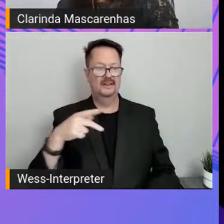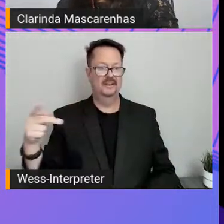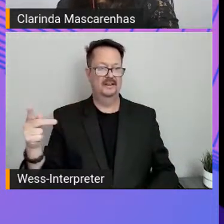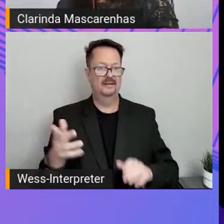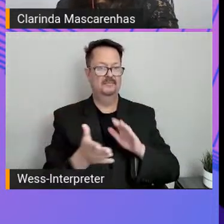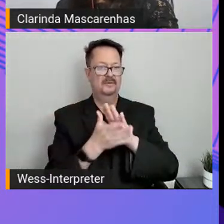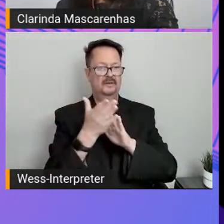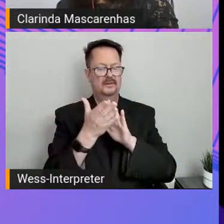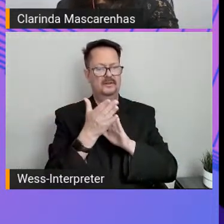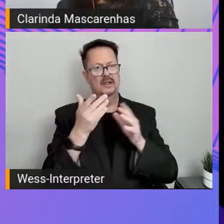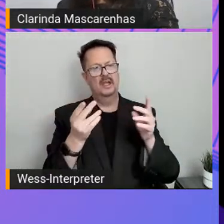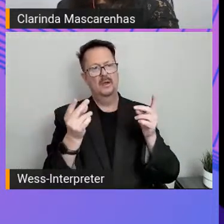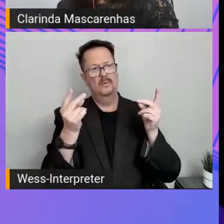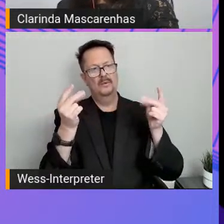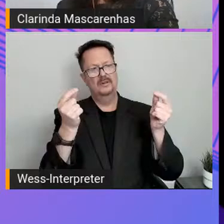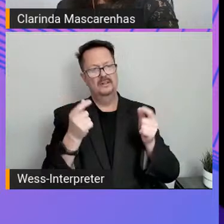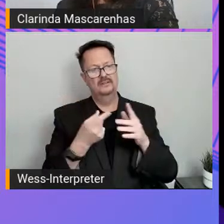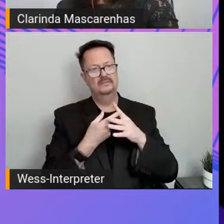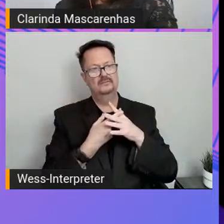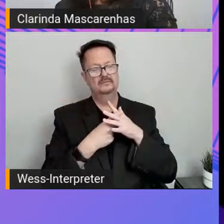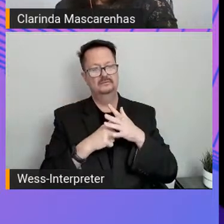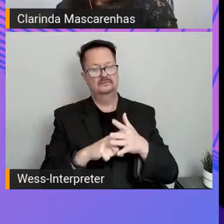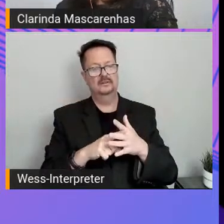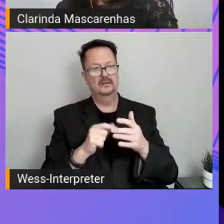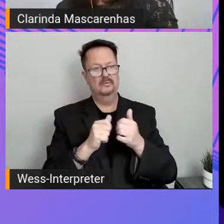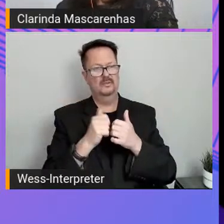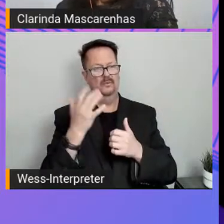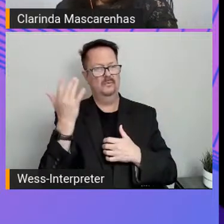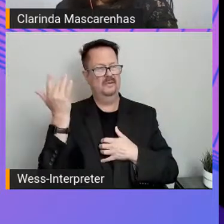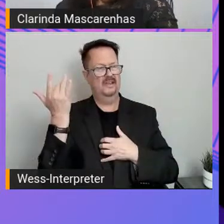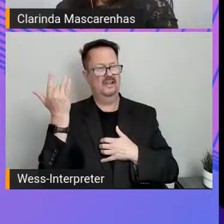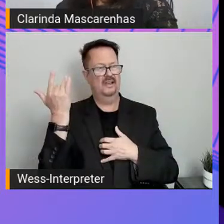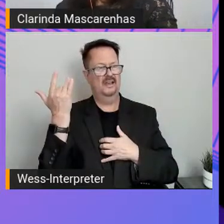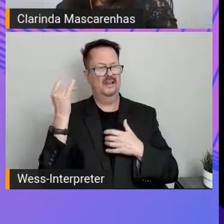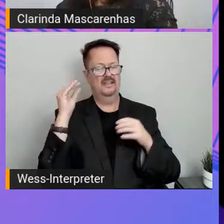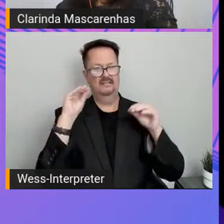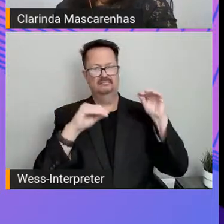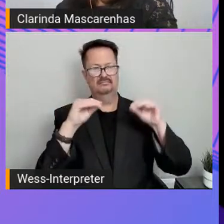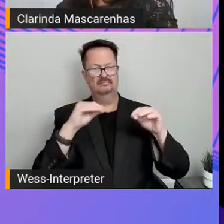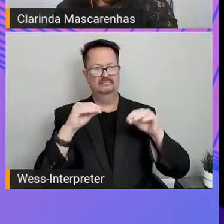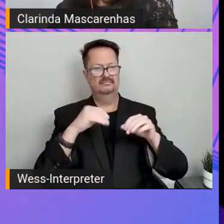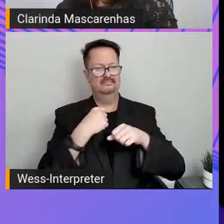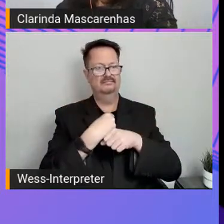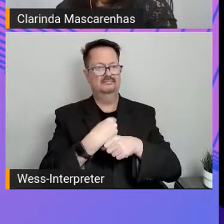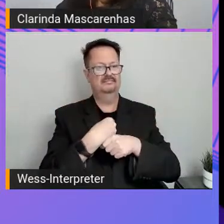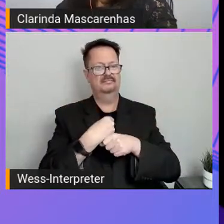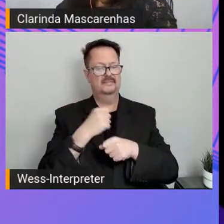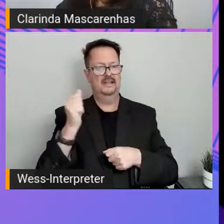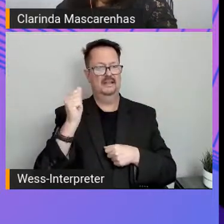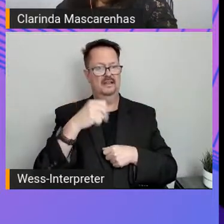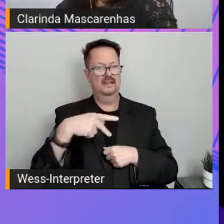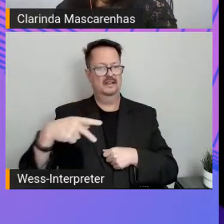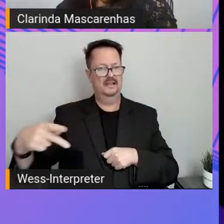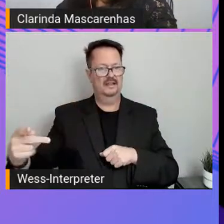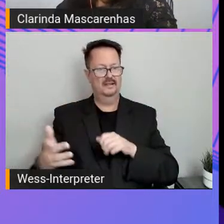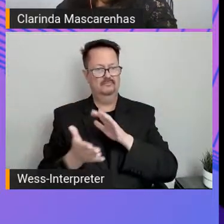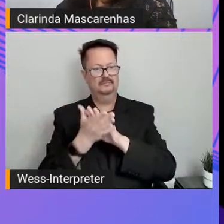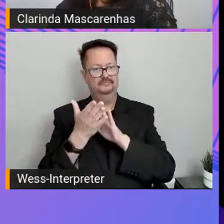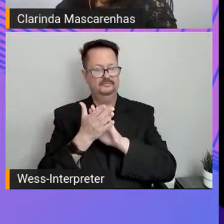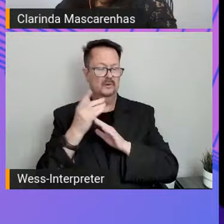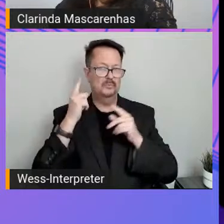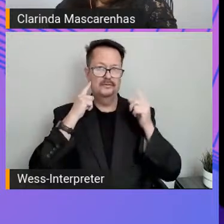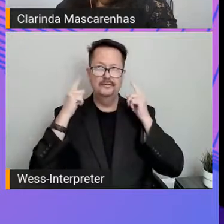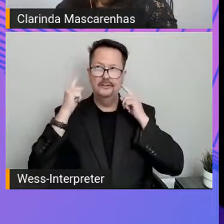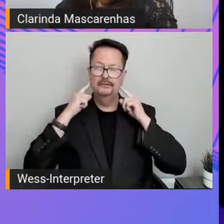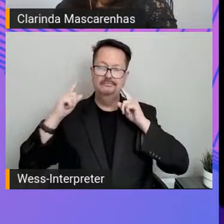I want to quickly start off with why we've actually built AppRunner. What we've heard from our customers and developers is